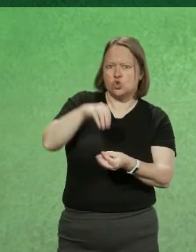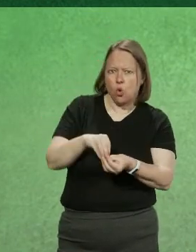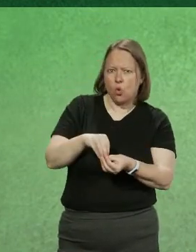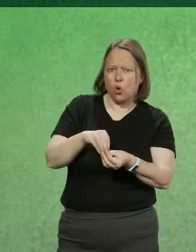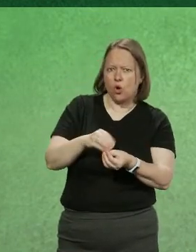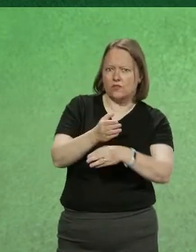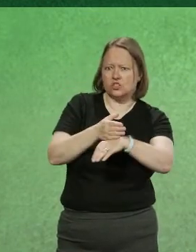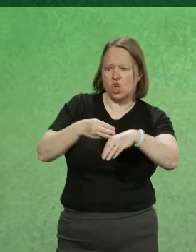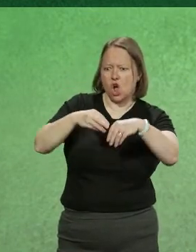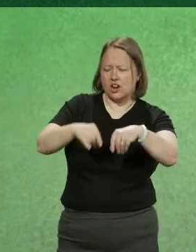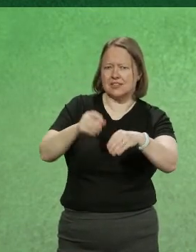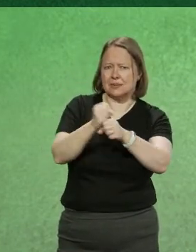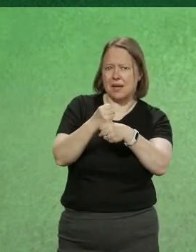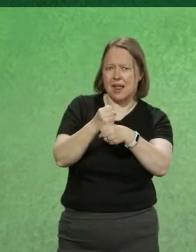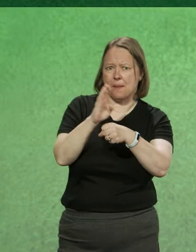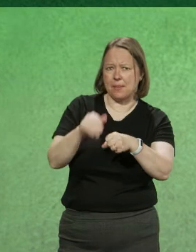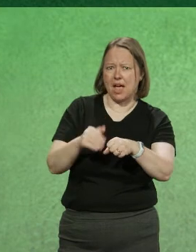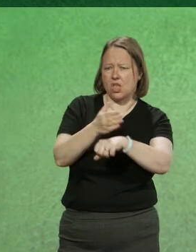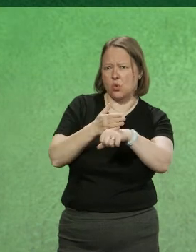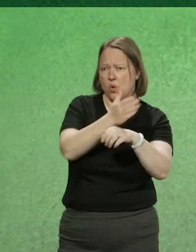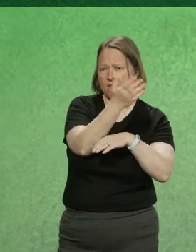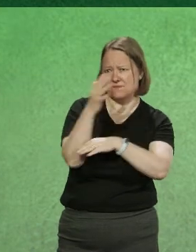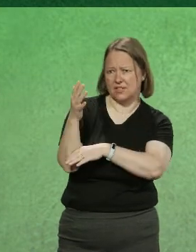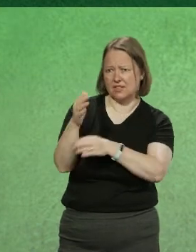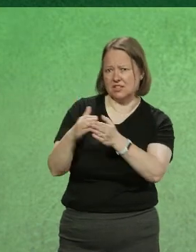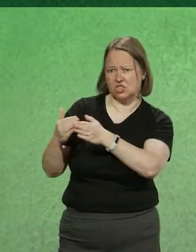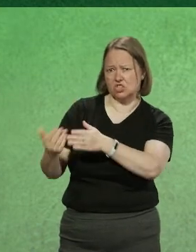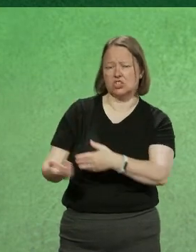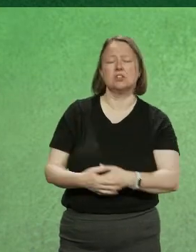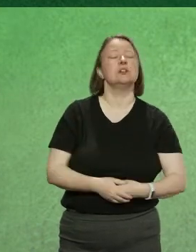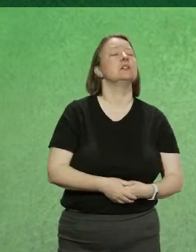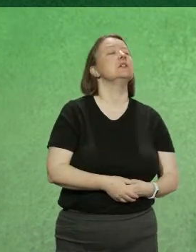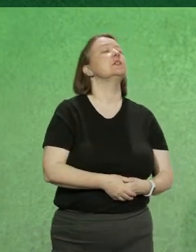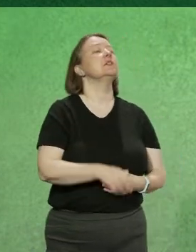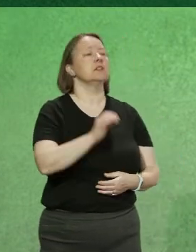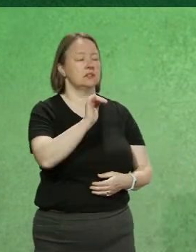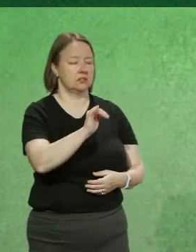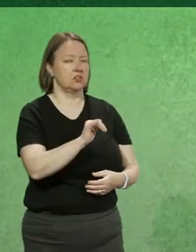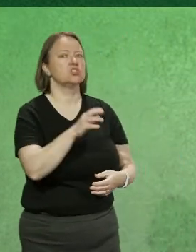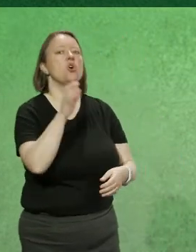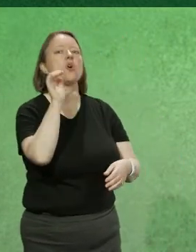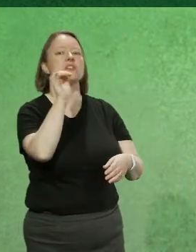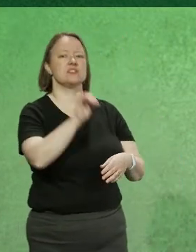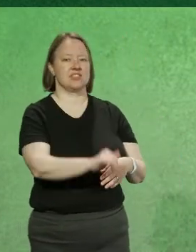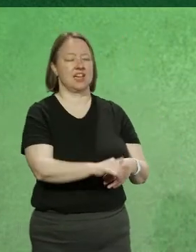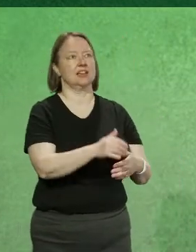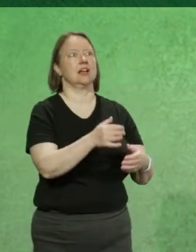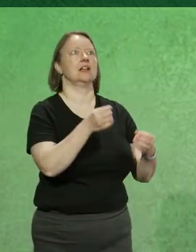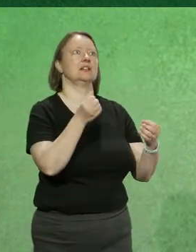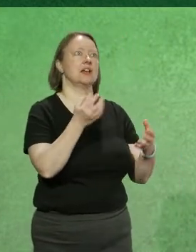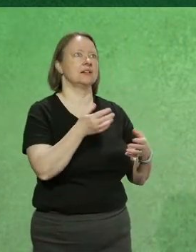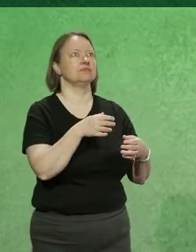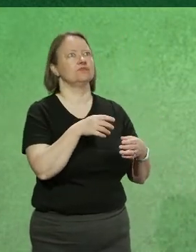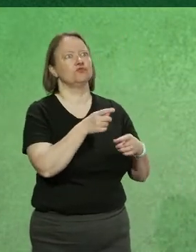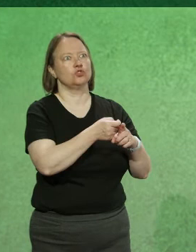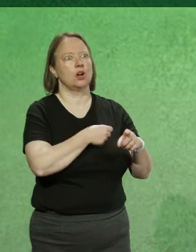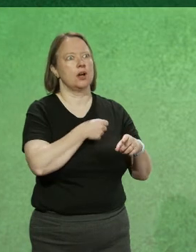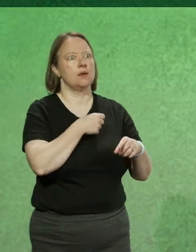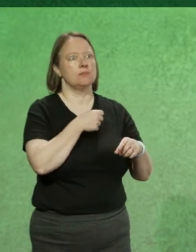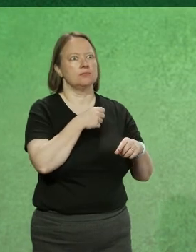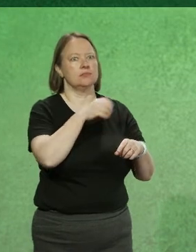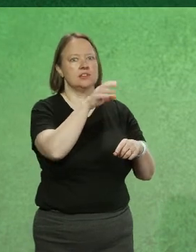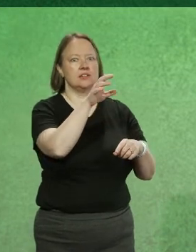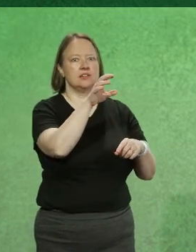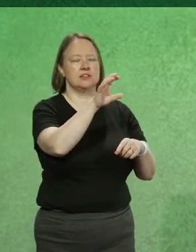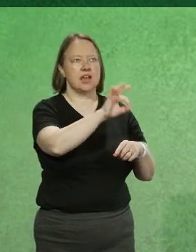amount of sawdust that's created by the Wood Village? Yeah, so that's a lot. Like out of the